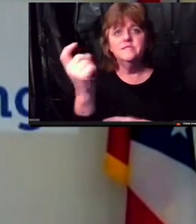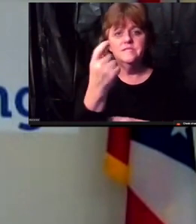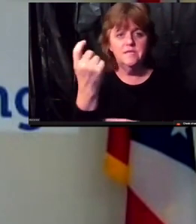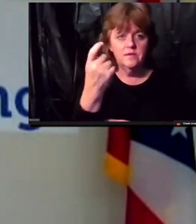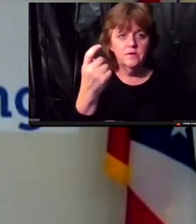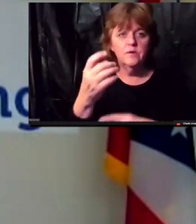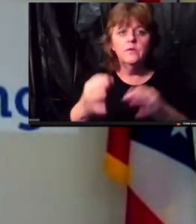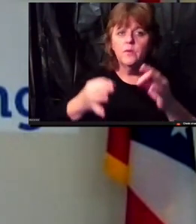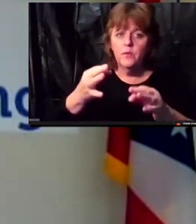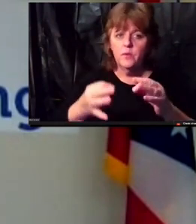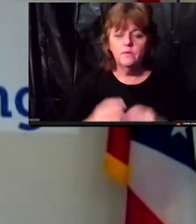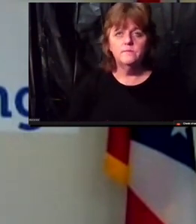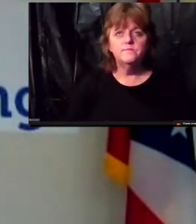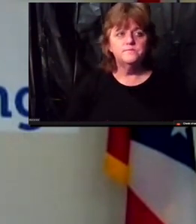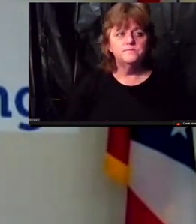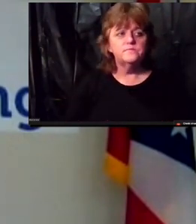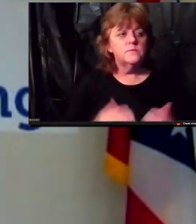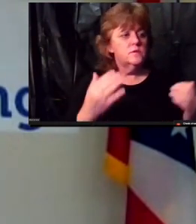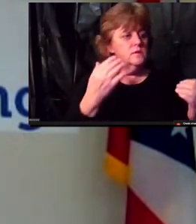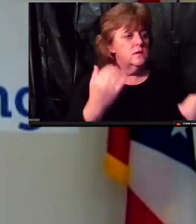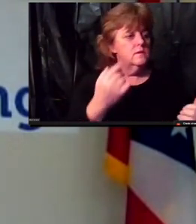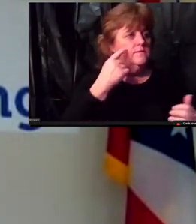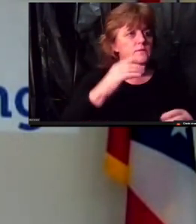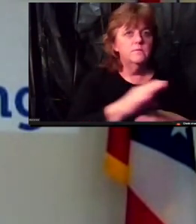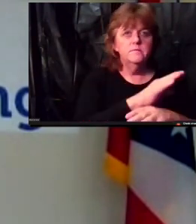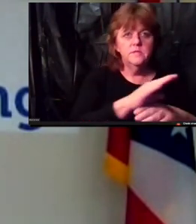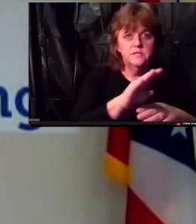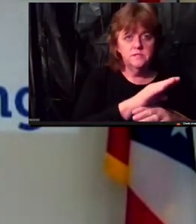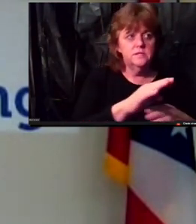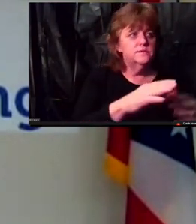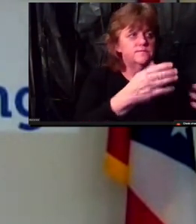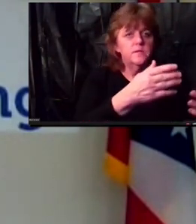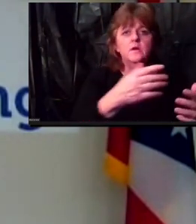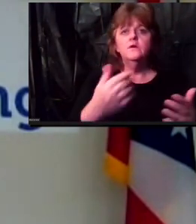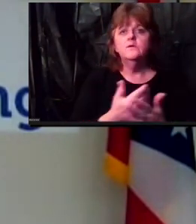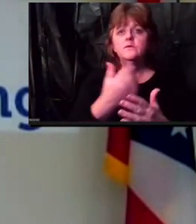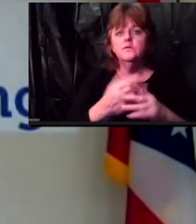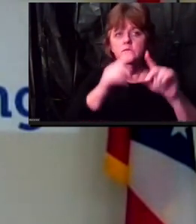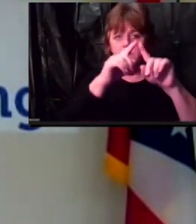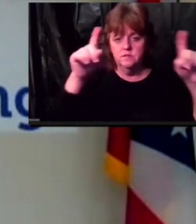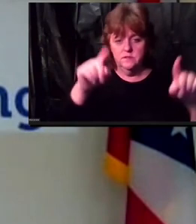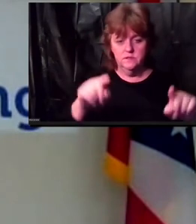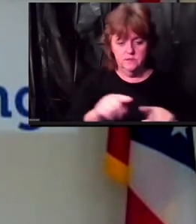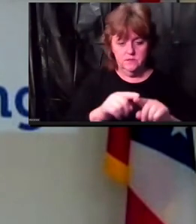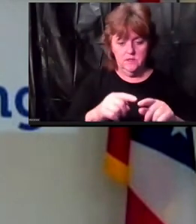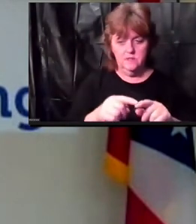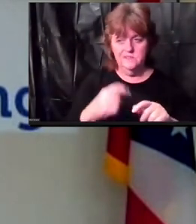businesses, we have distributed new updated signs, and I'm happy to report that the